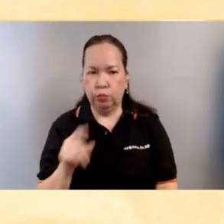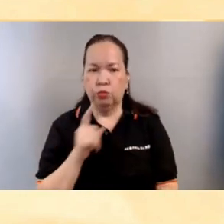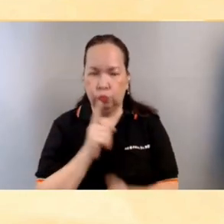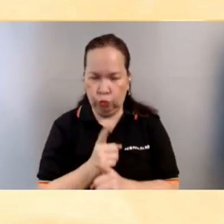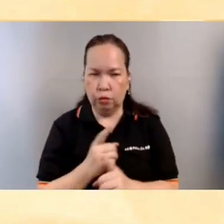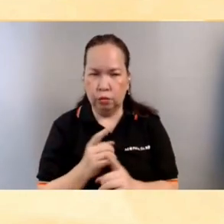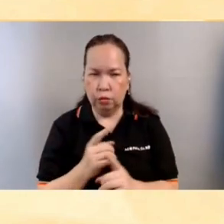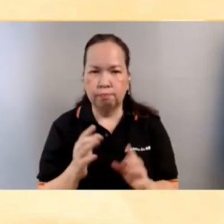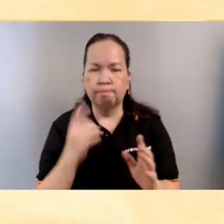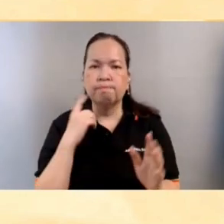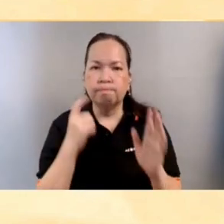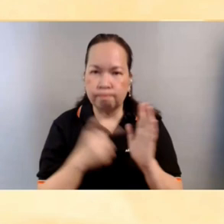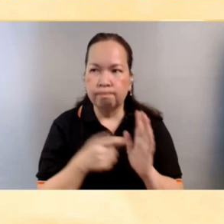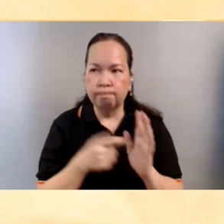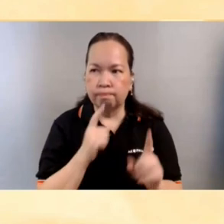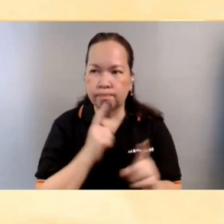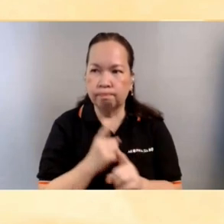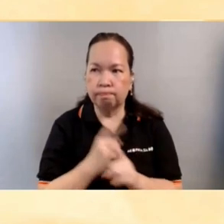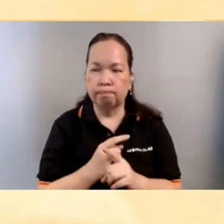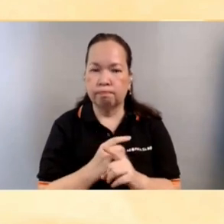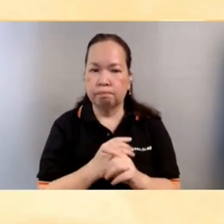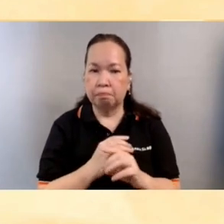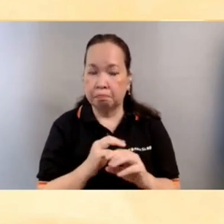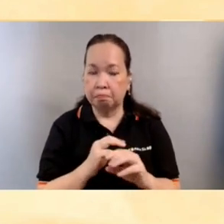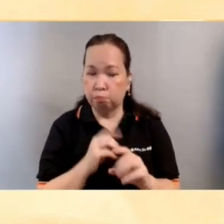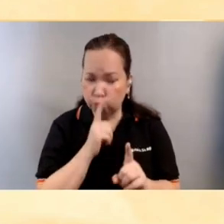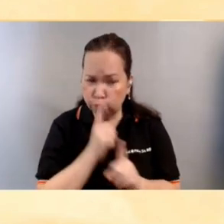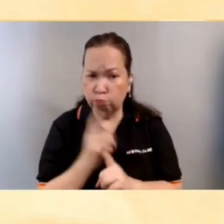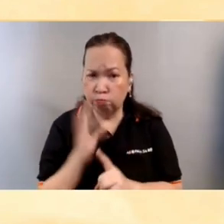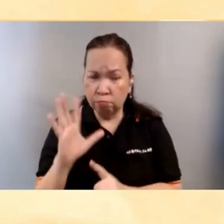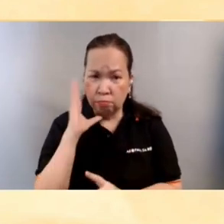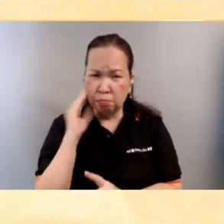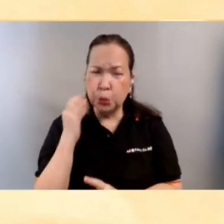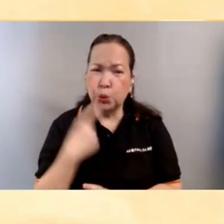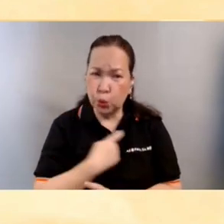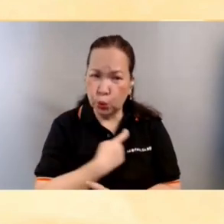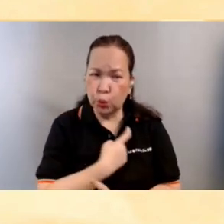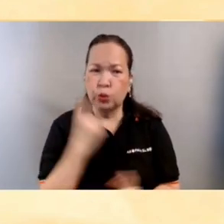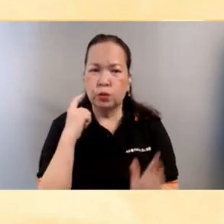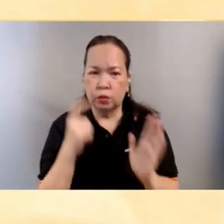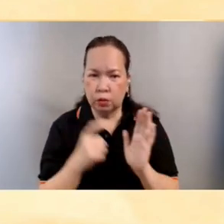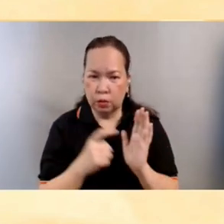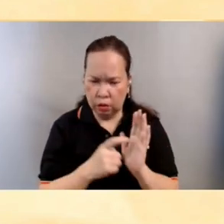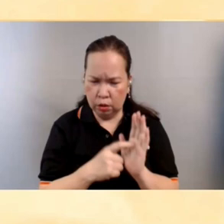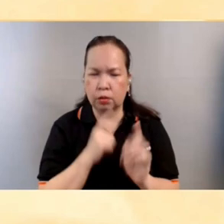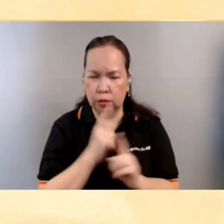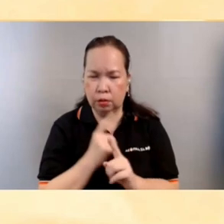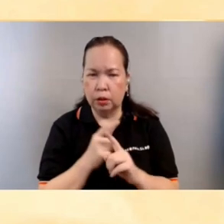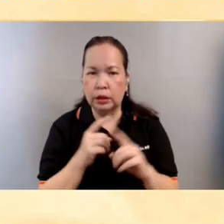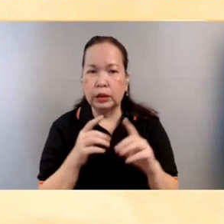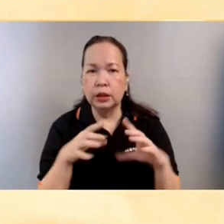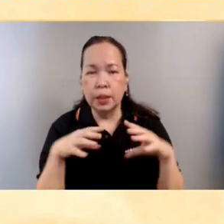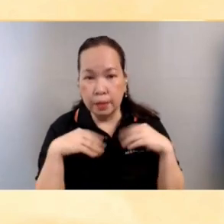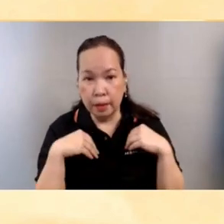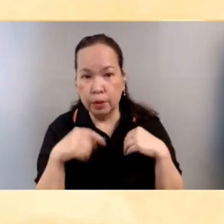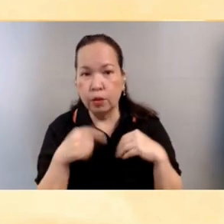pain is valid. It is real. Don't trivialize it. It is real, and validating it